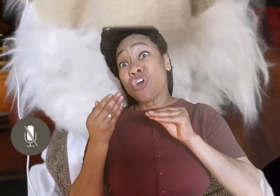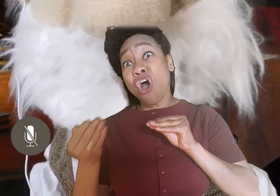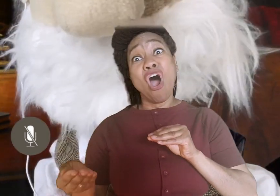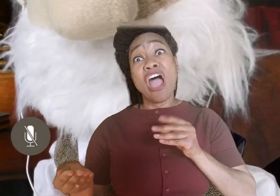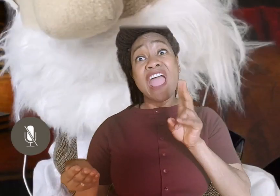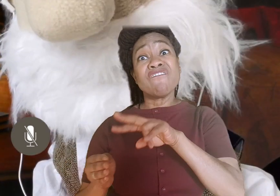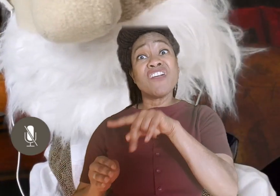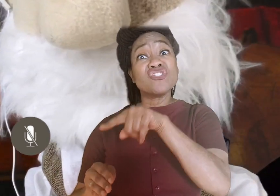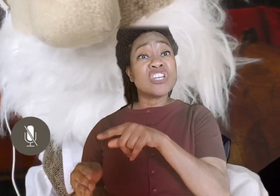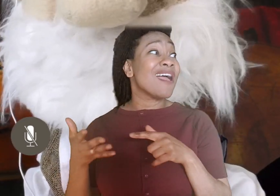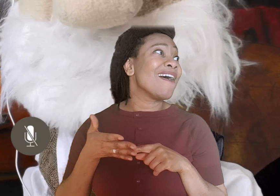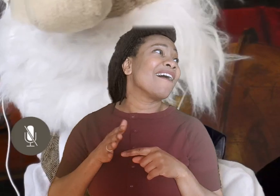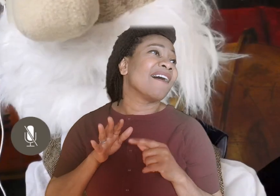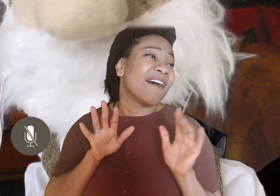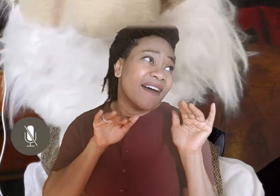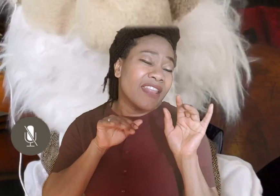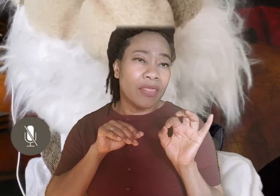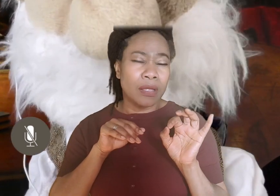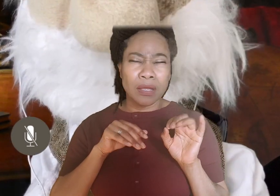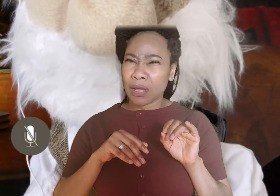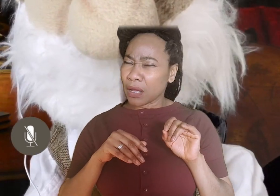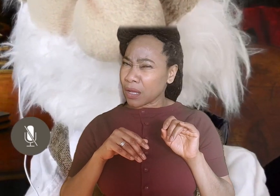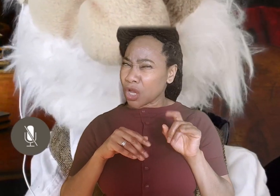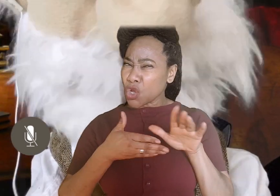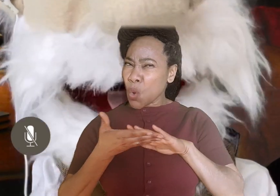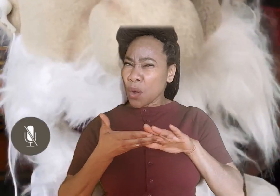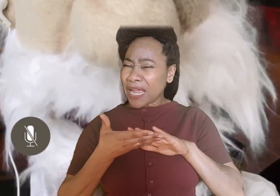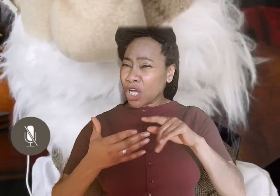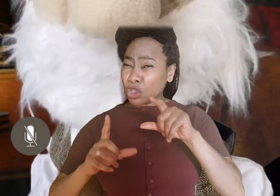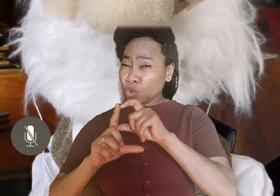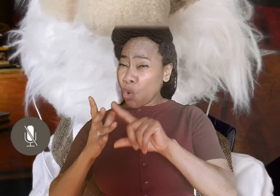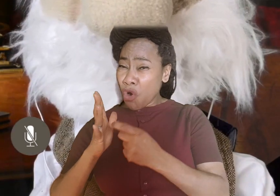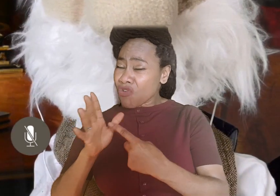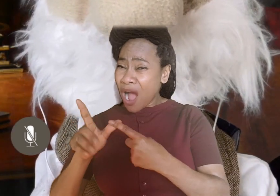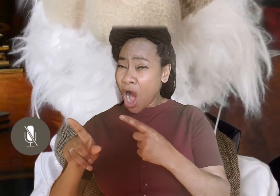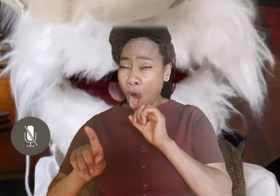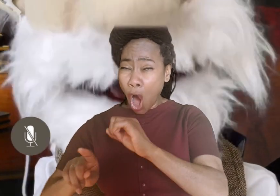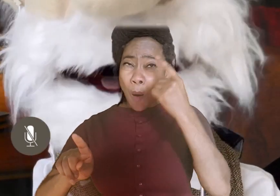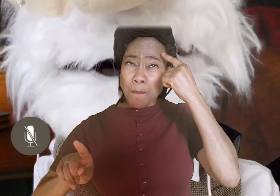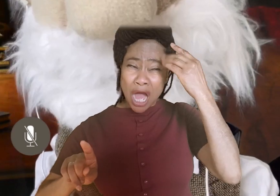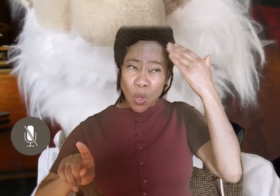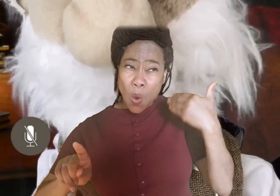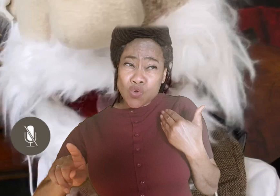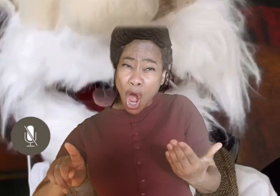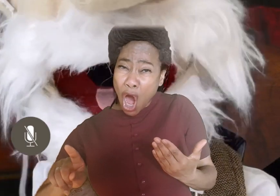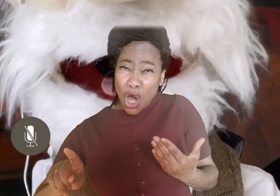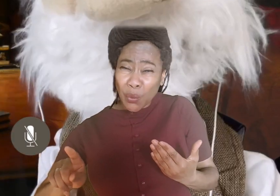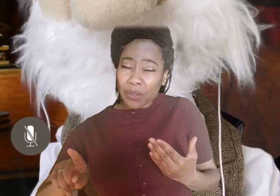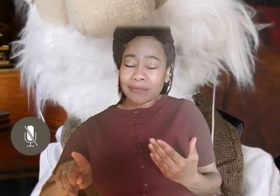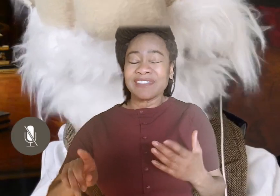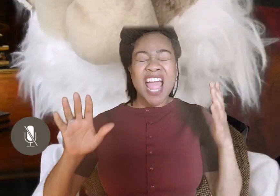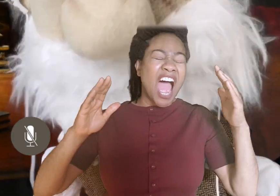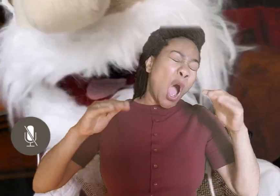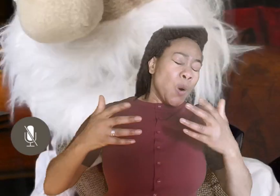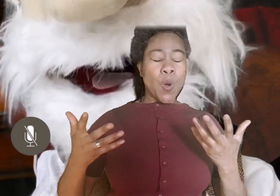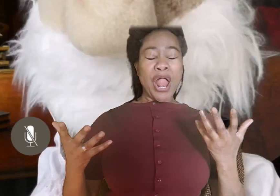So you're saying Dora didn't know her own mind when it came to Herr K? So, the woman in girlhood